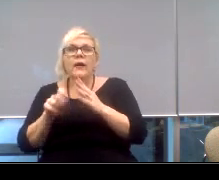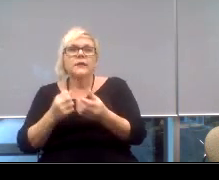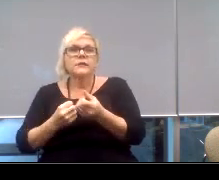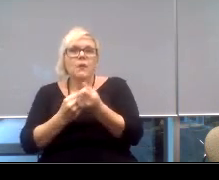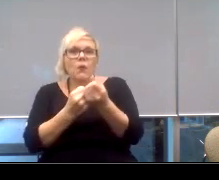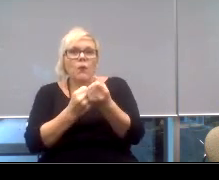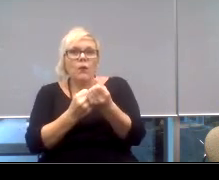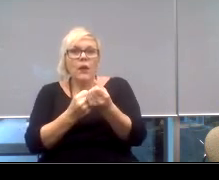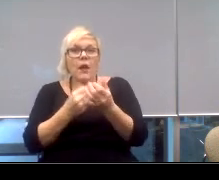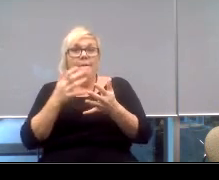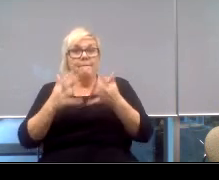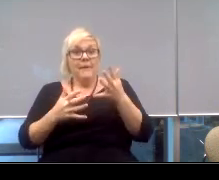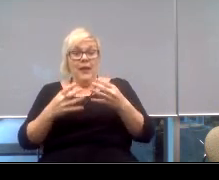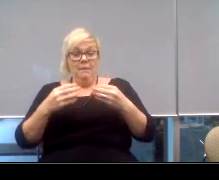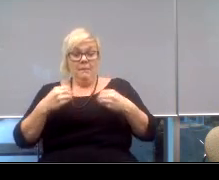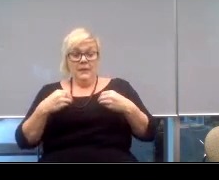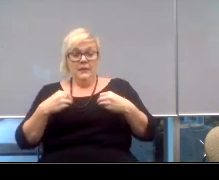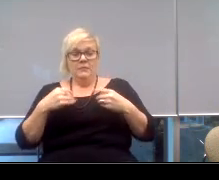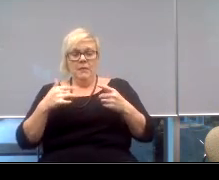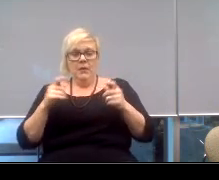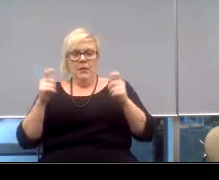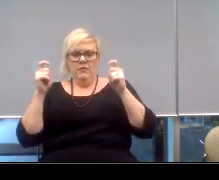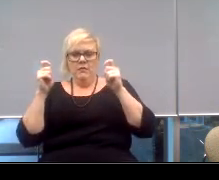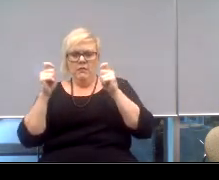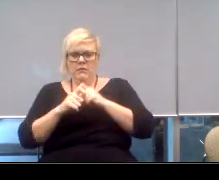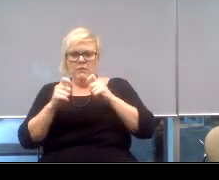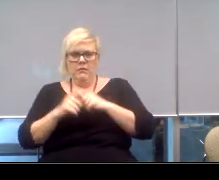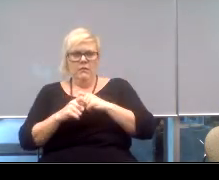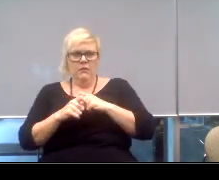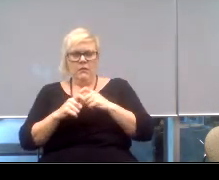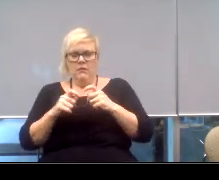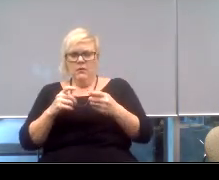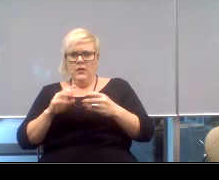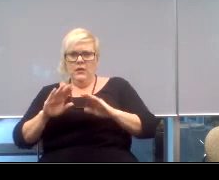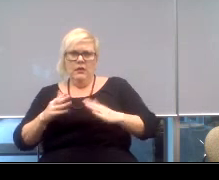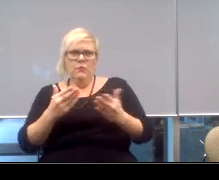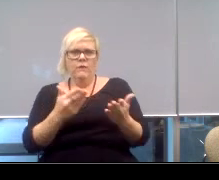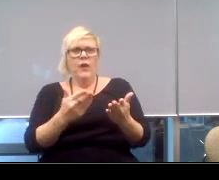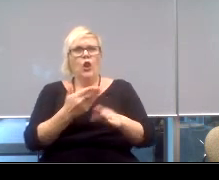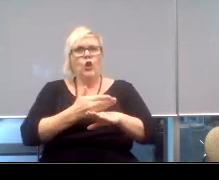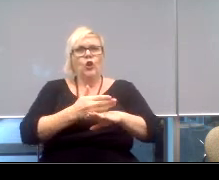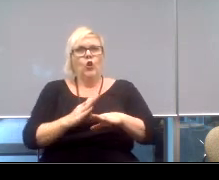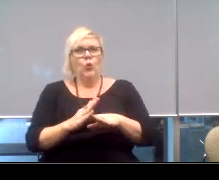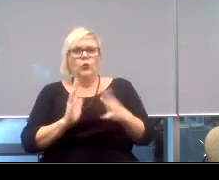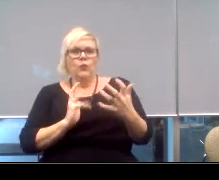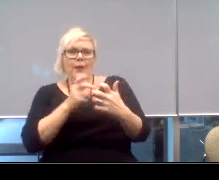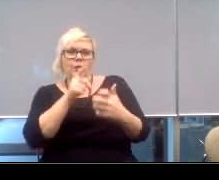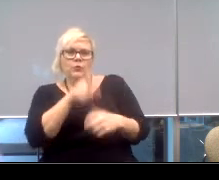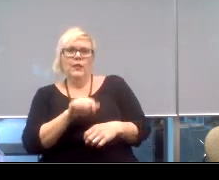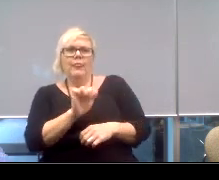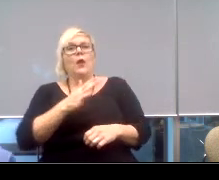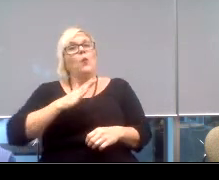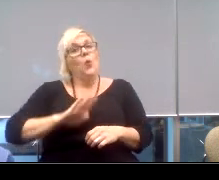provider has to design a brand new offering that meets what that participant's needing in their context.